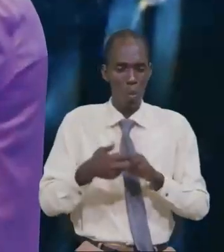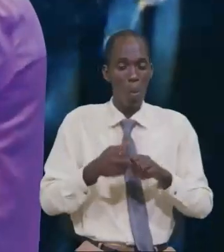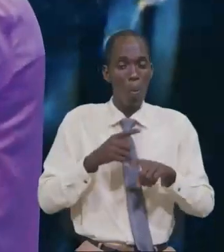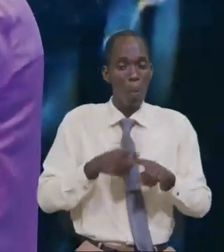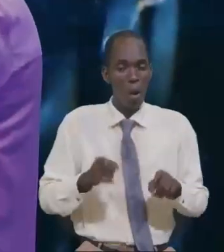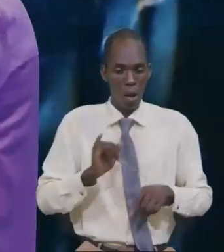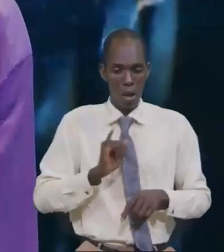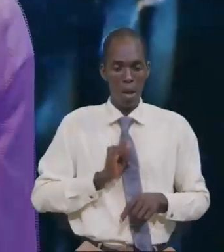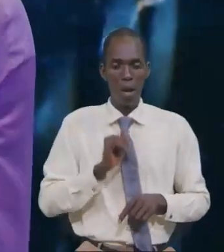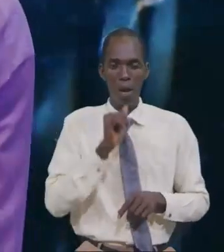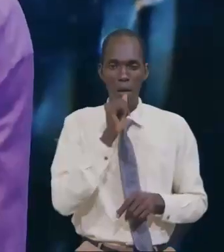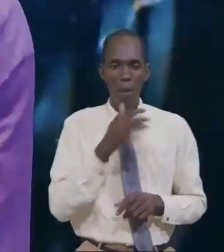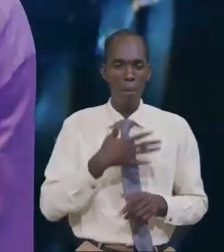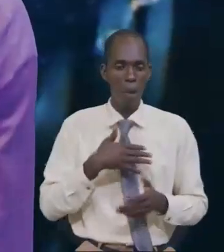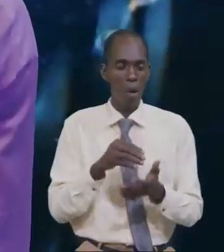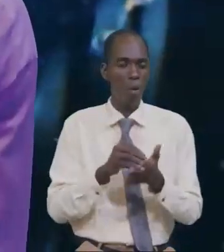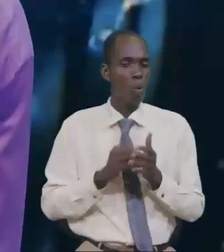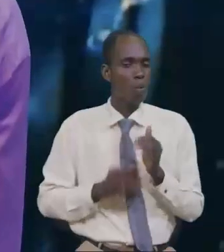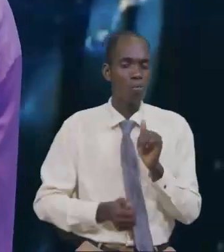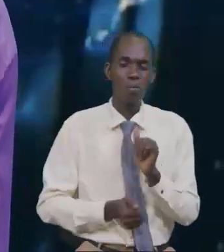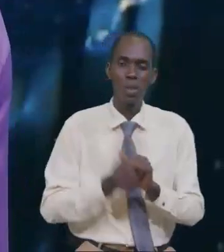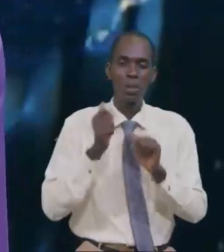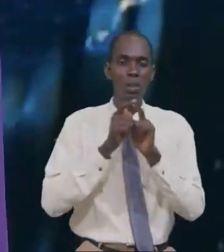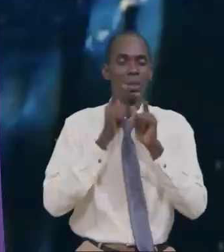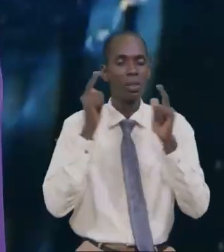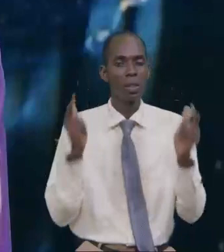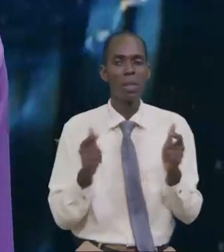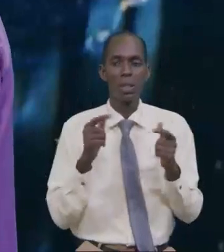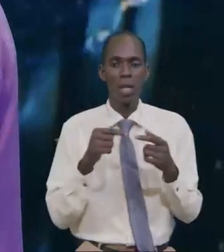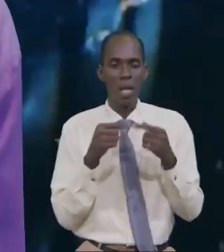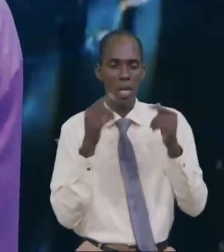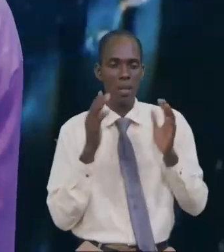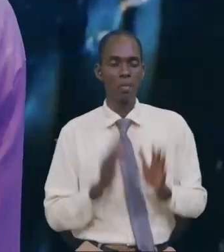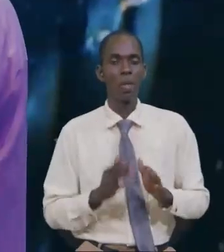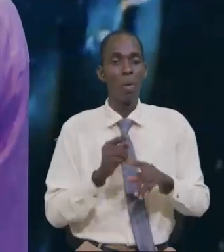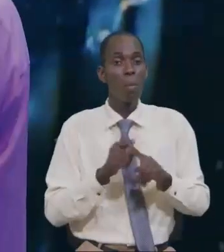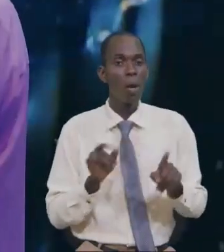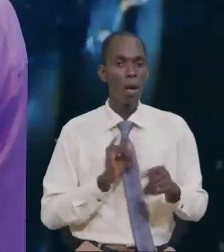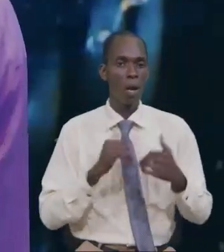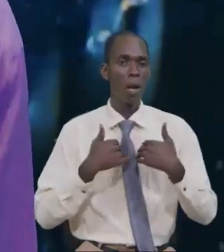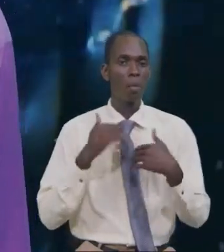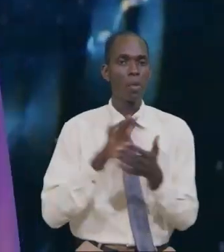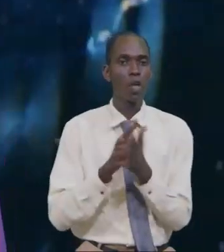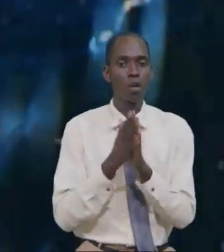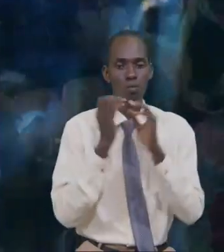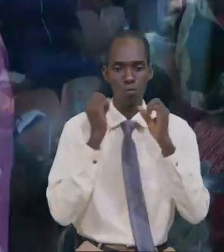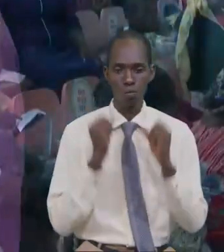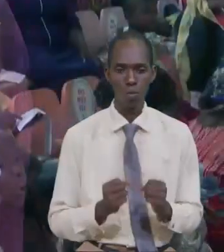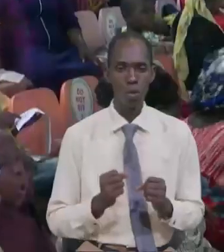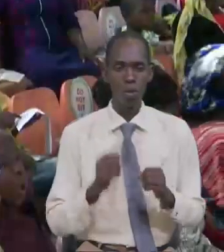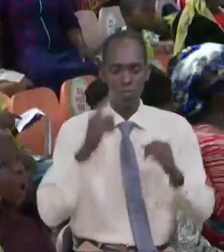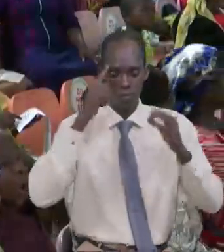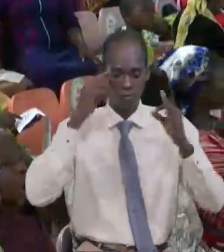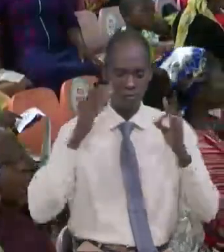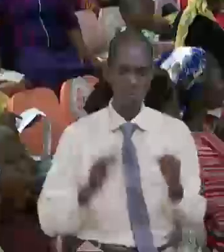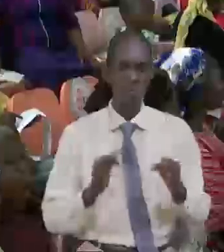and determined and I say, I am going to make it, praise the Lord, I could even come to you